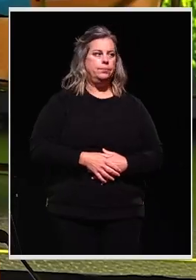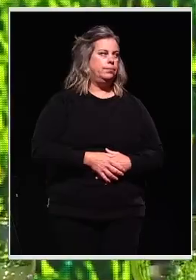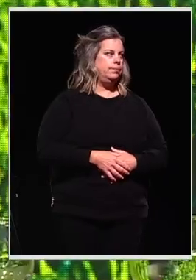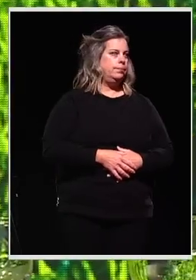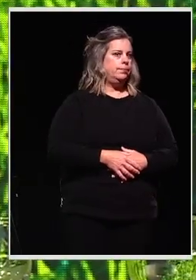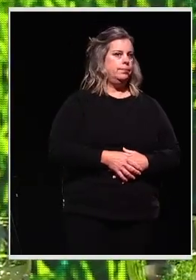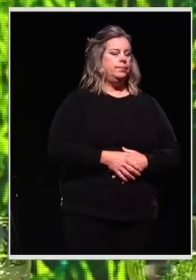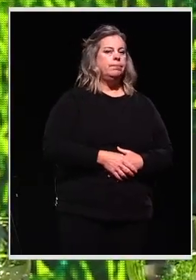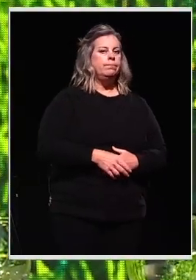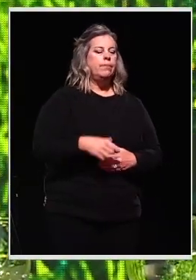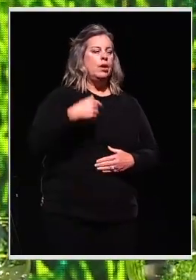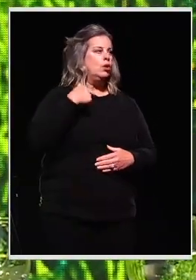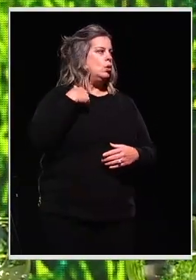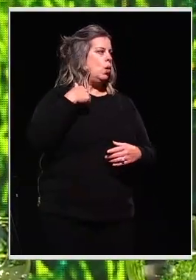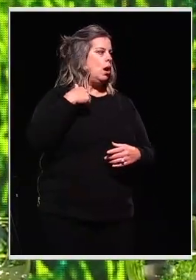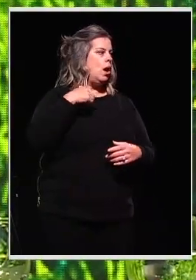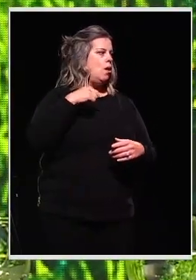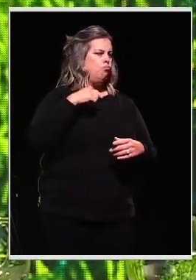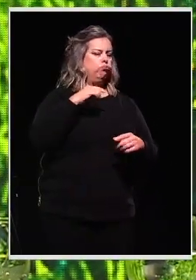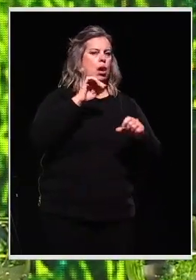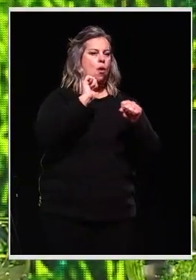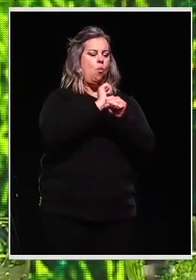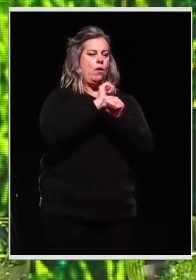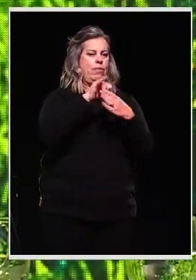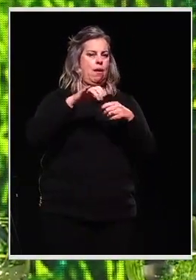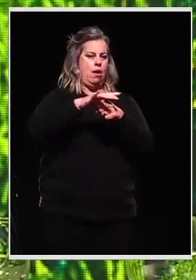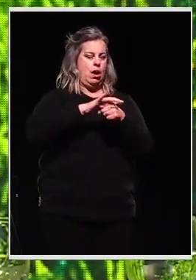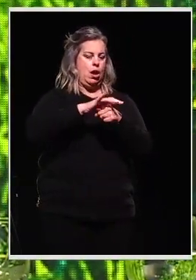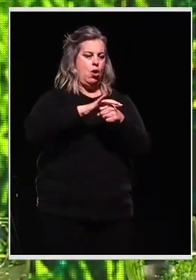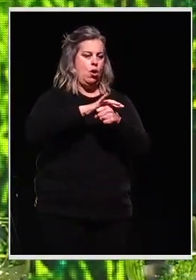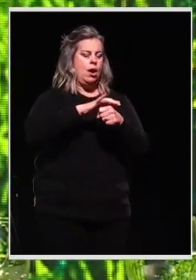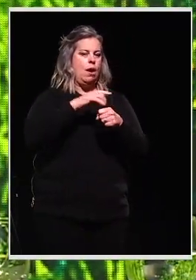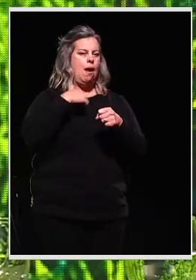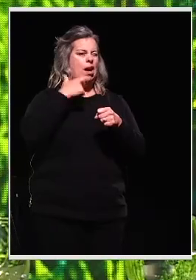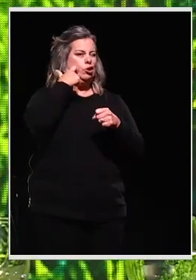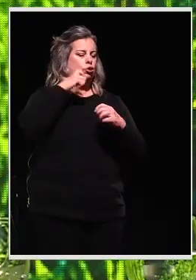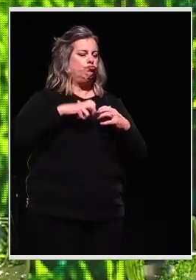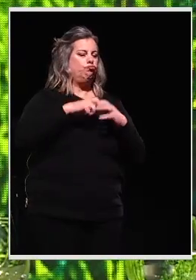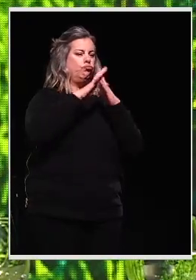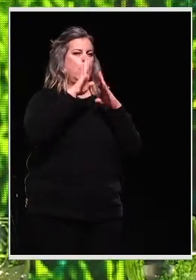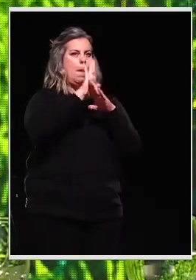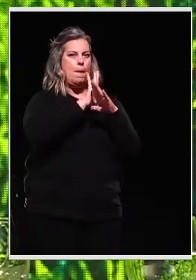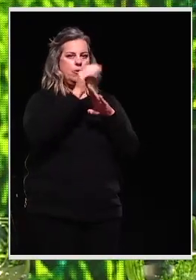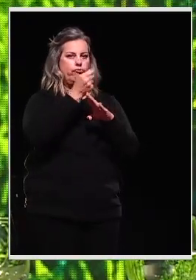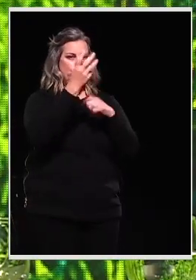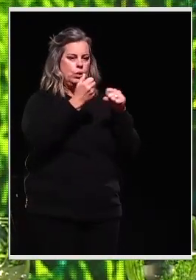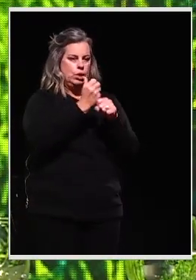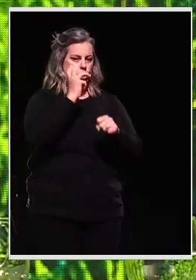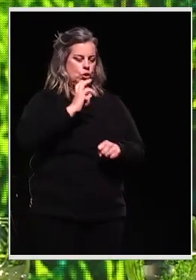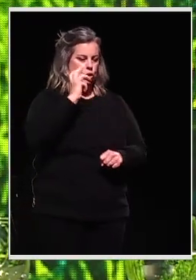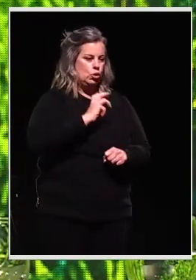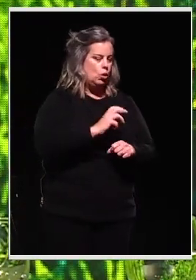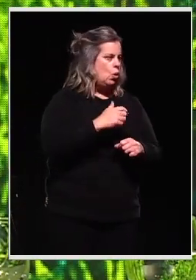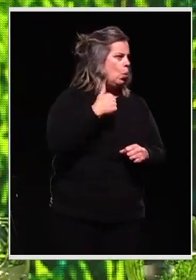work specifically on this area too, so I have quite a bit of experience. I launched a business a few years ago where we're applying rock dust